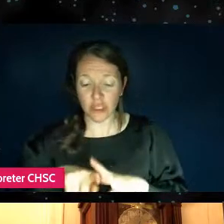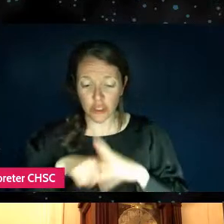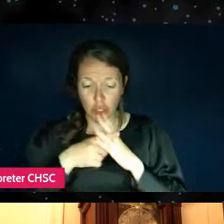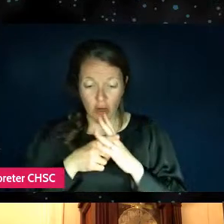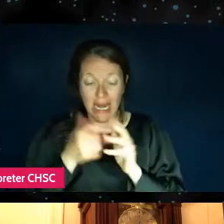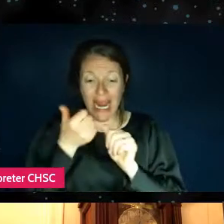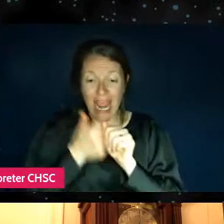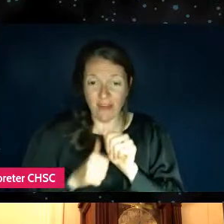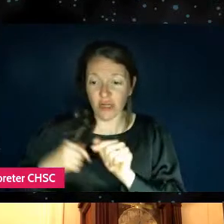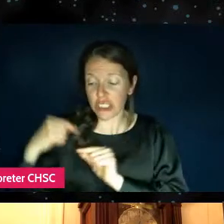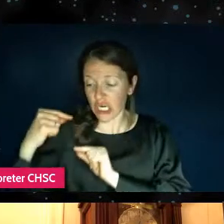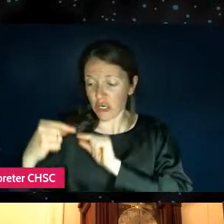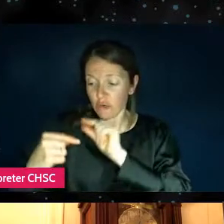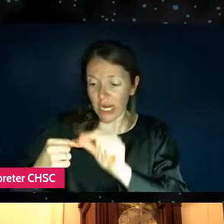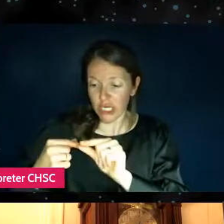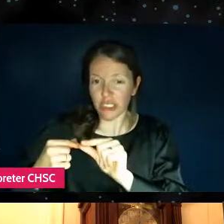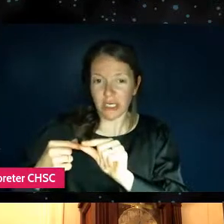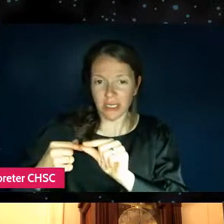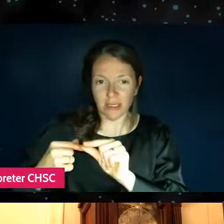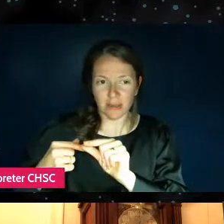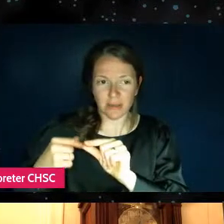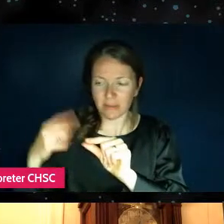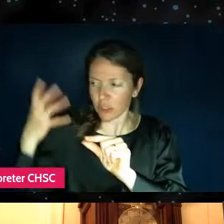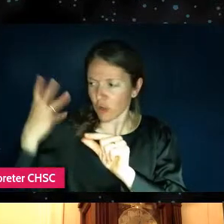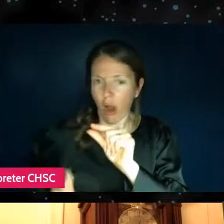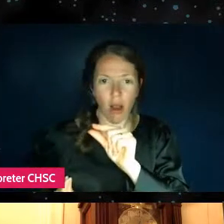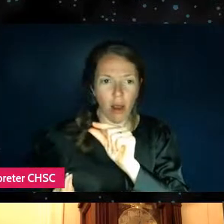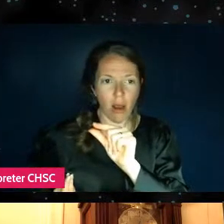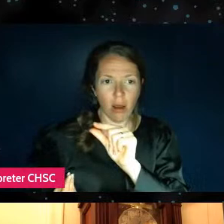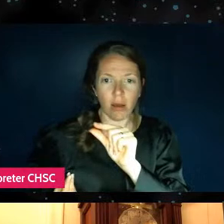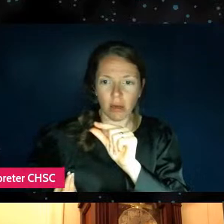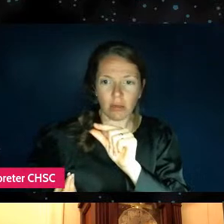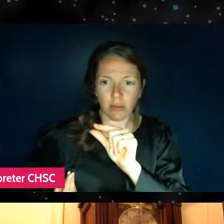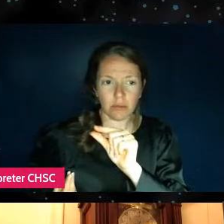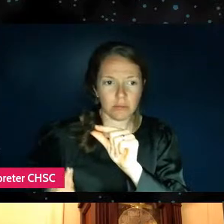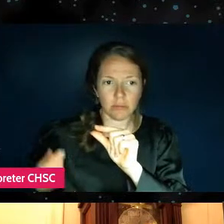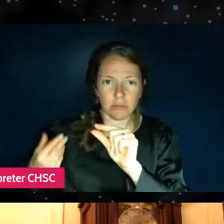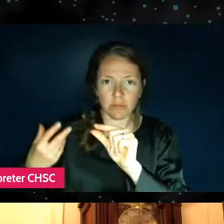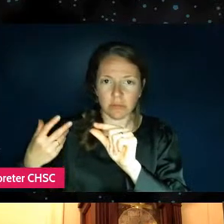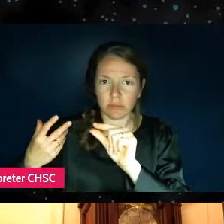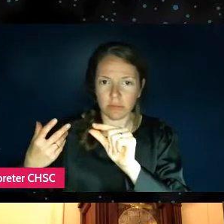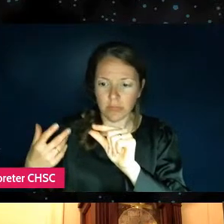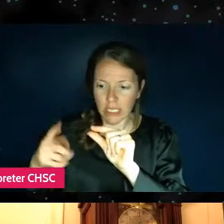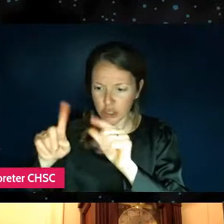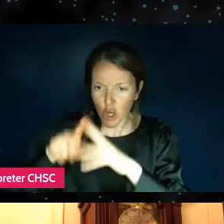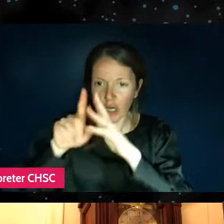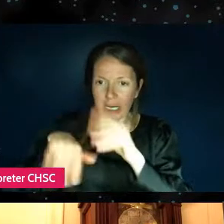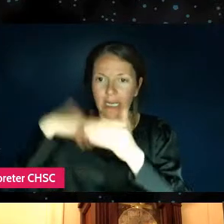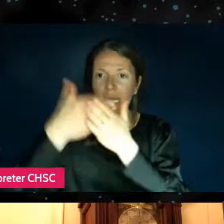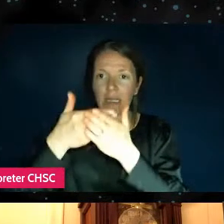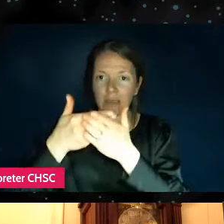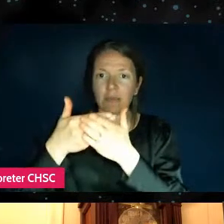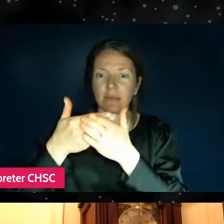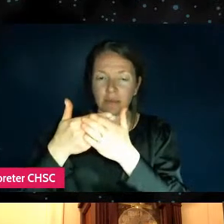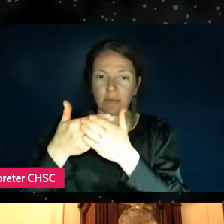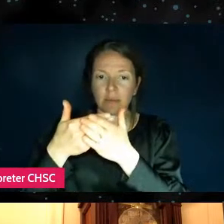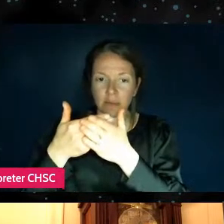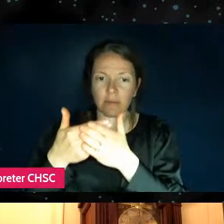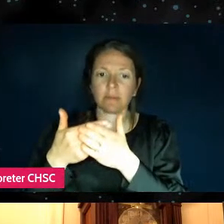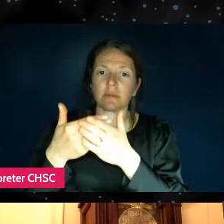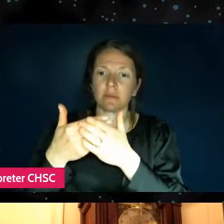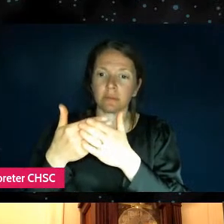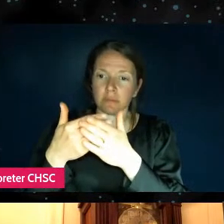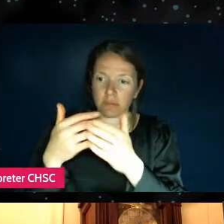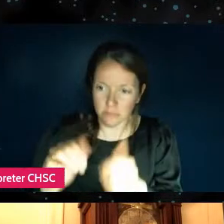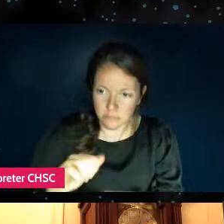every generation has to start from square one, because there is no record, you know, and what's